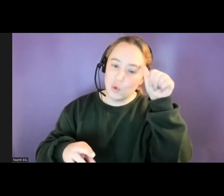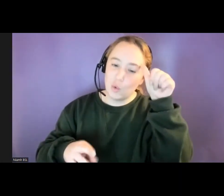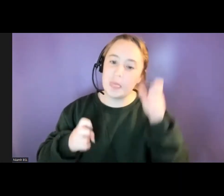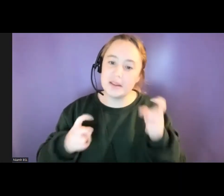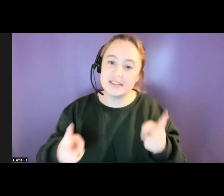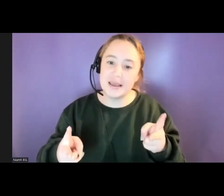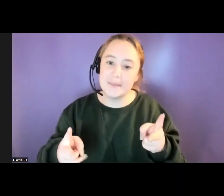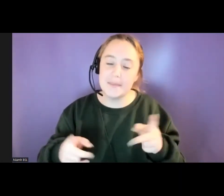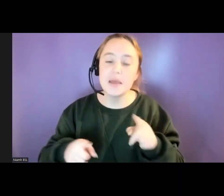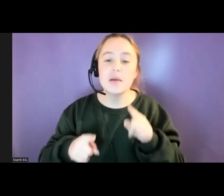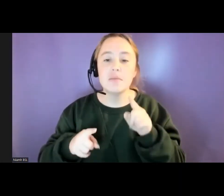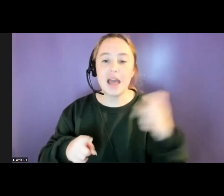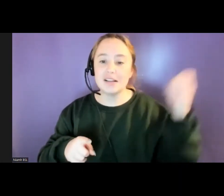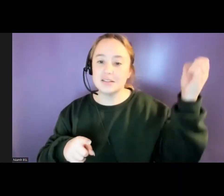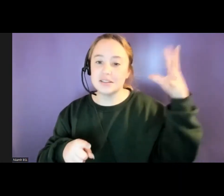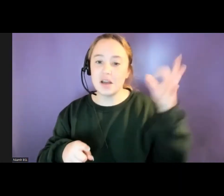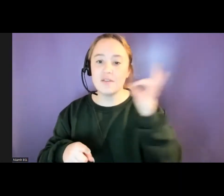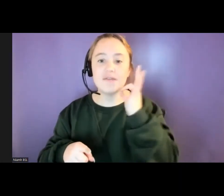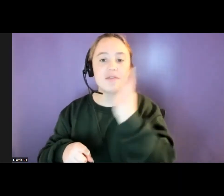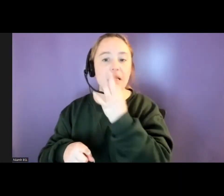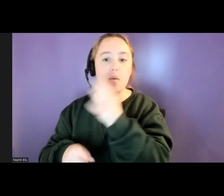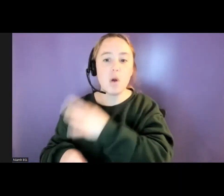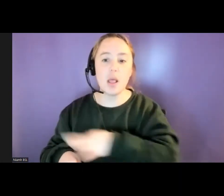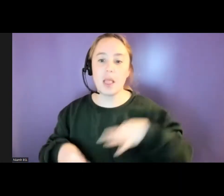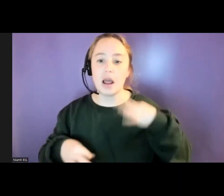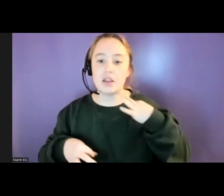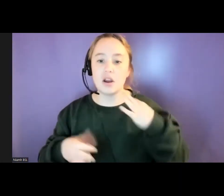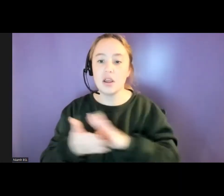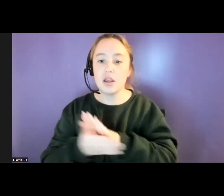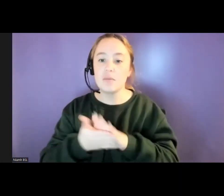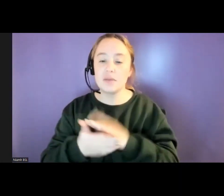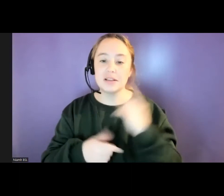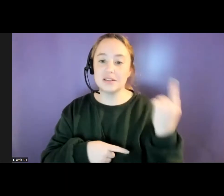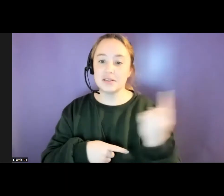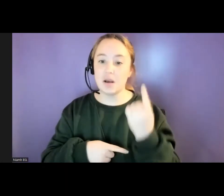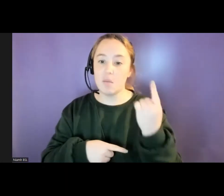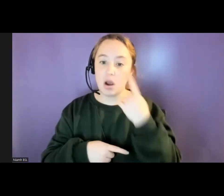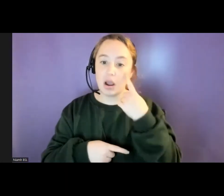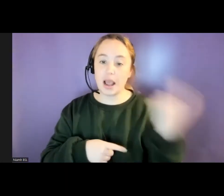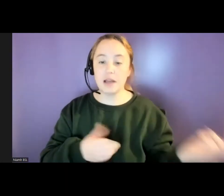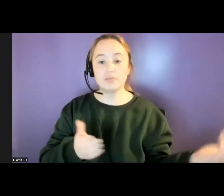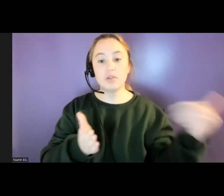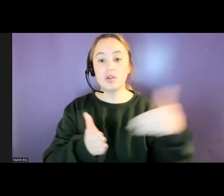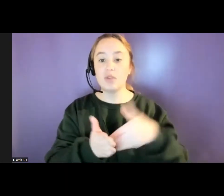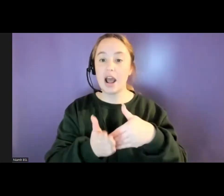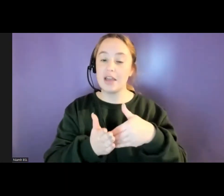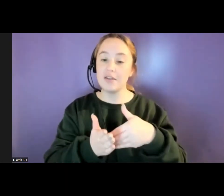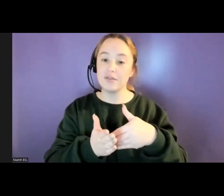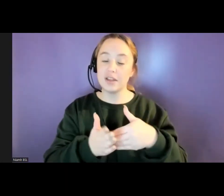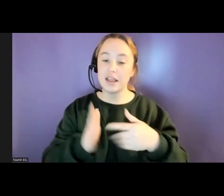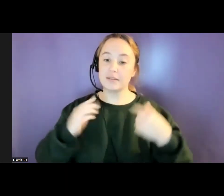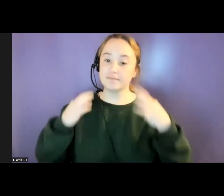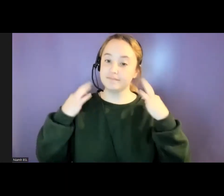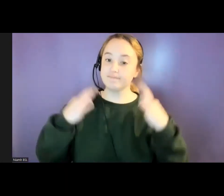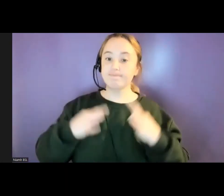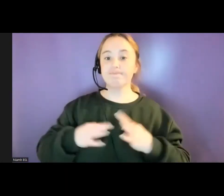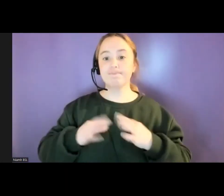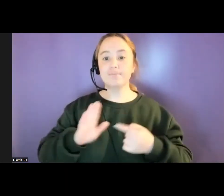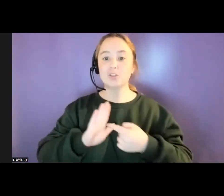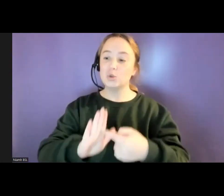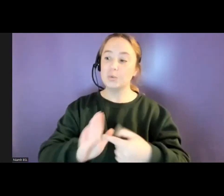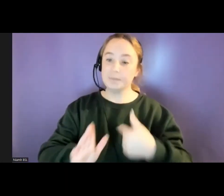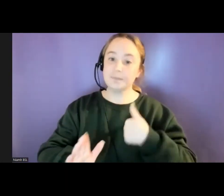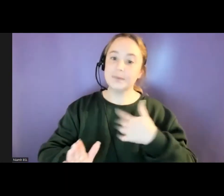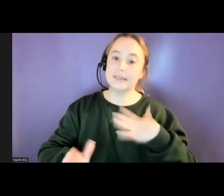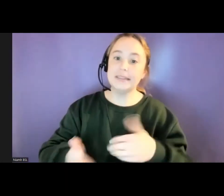essentially that just allows someone to come in comfortably, showing that they may need a little bit of assistance during their